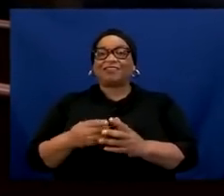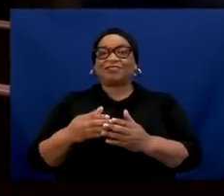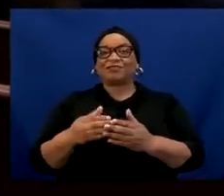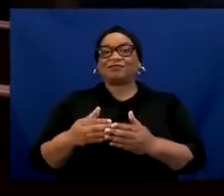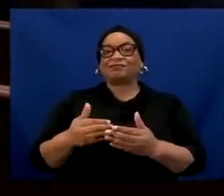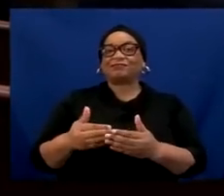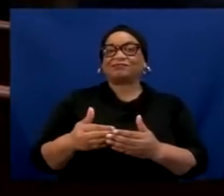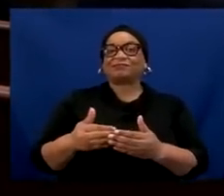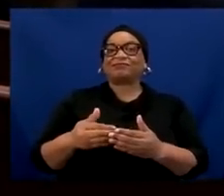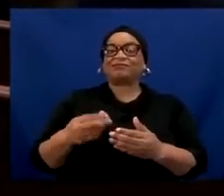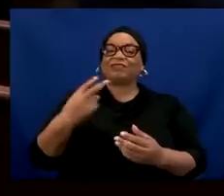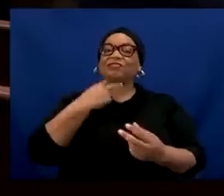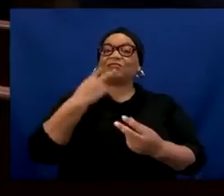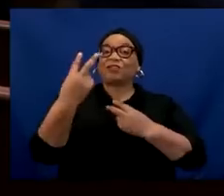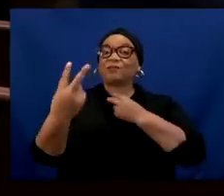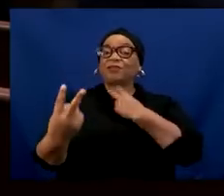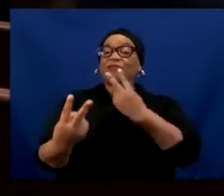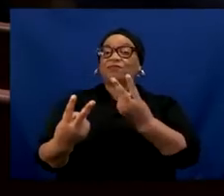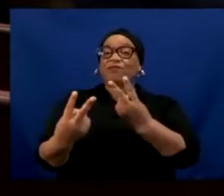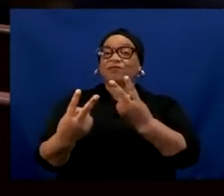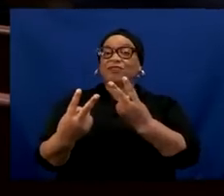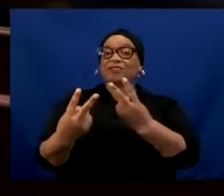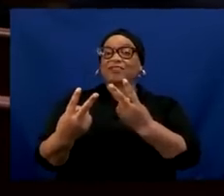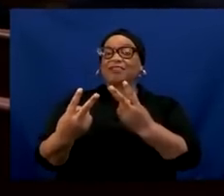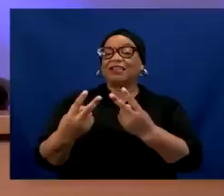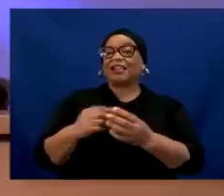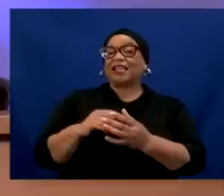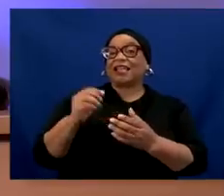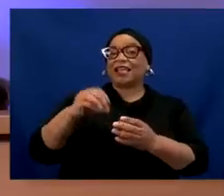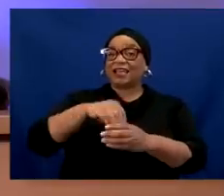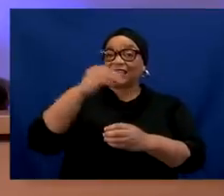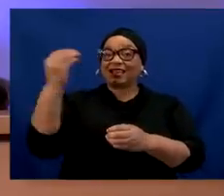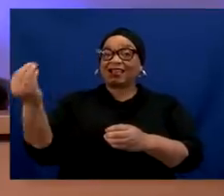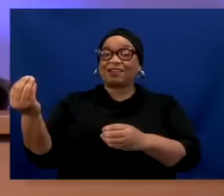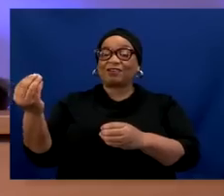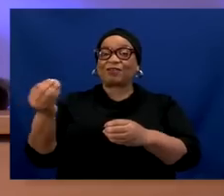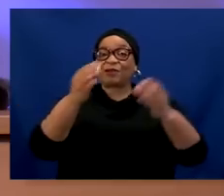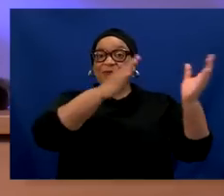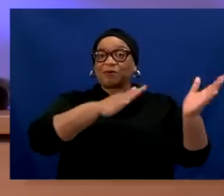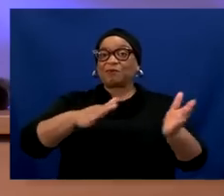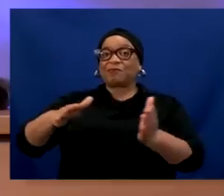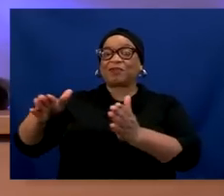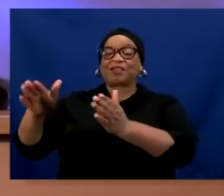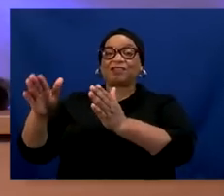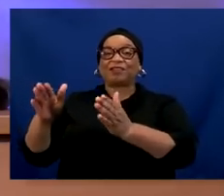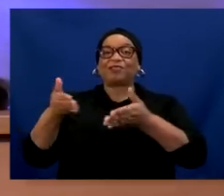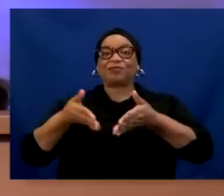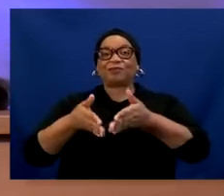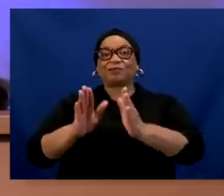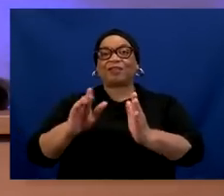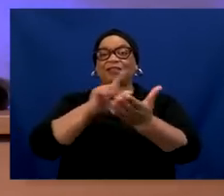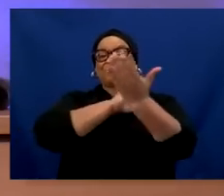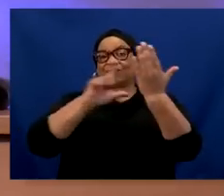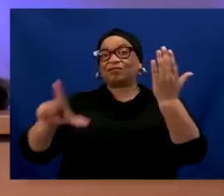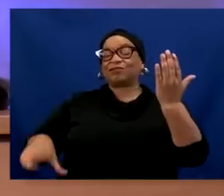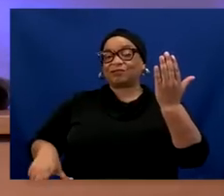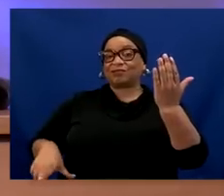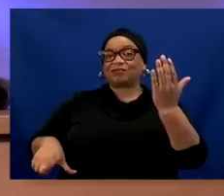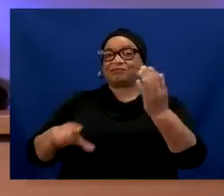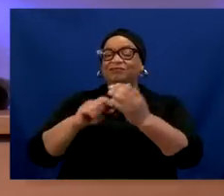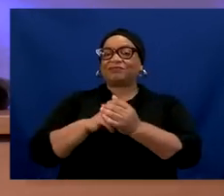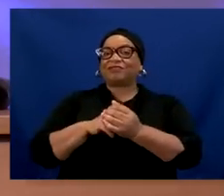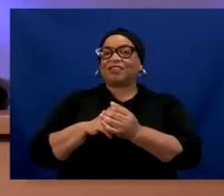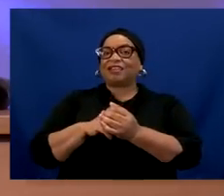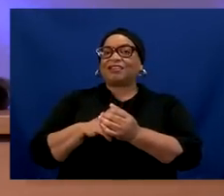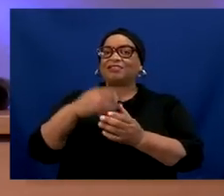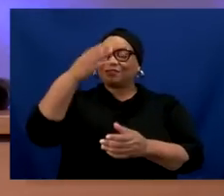So he could be the voice of one crying in the wilderness, prepare ye the way of the Lord. He's already doing it, I'm